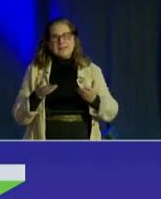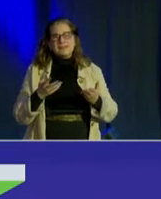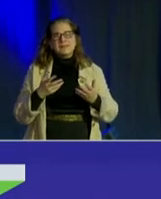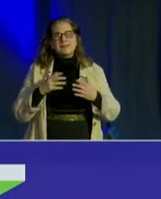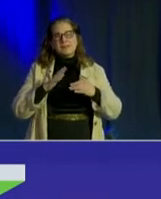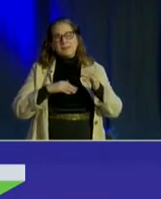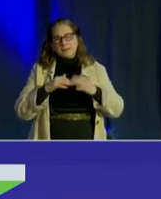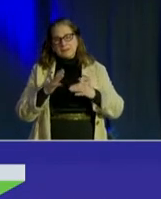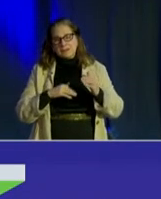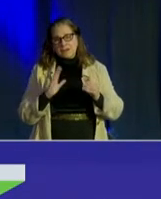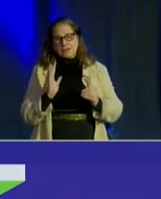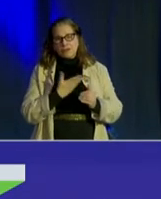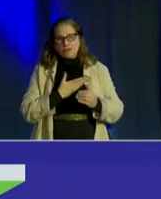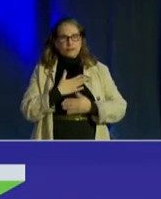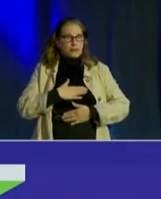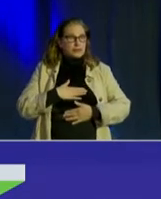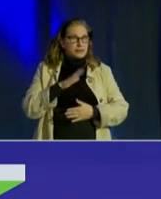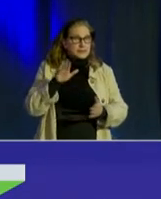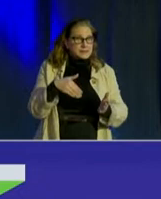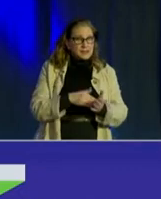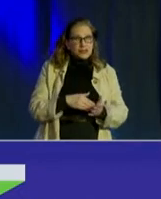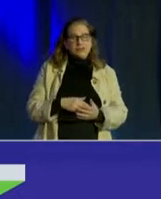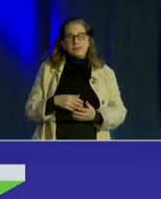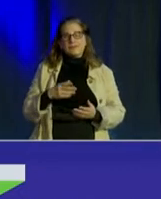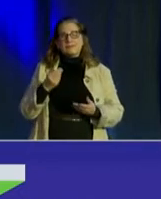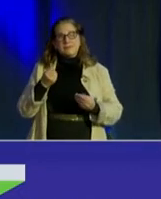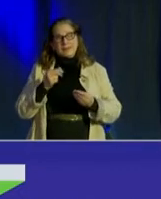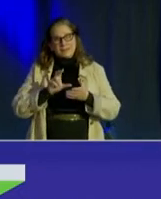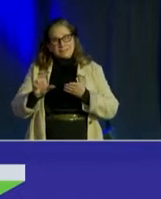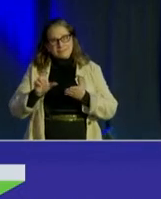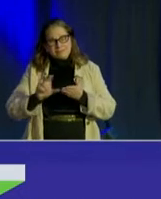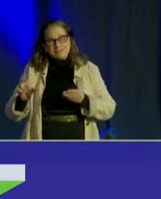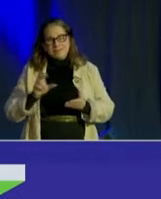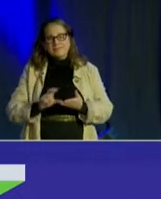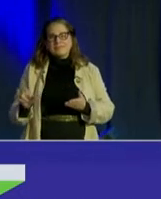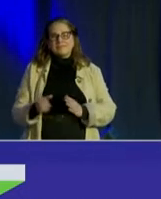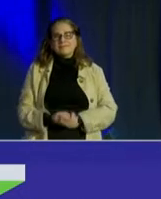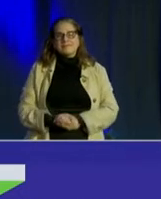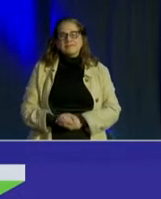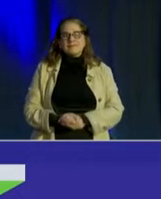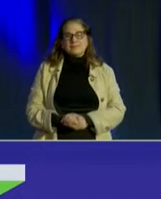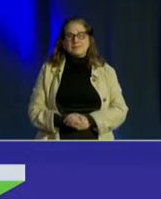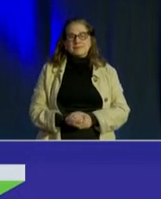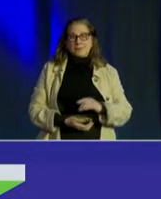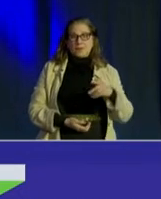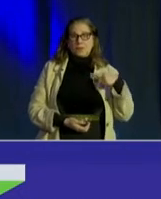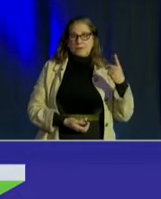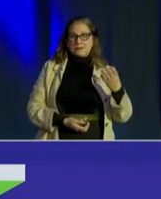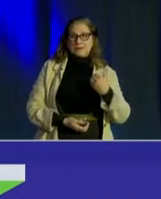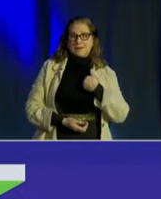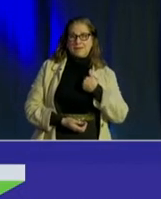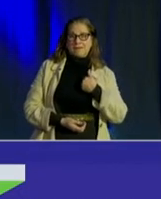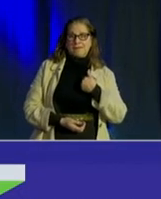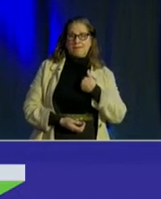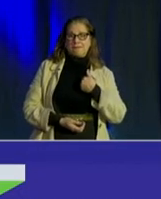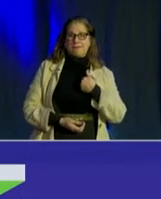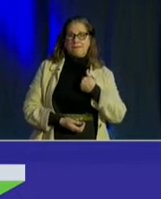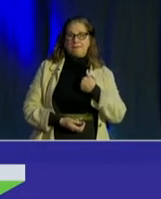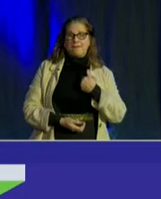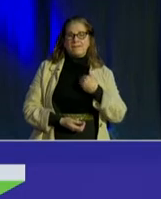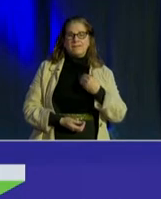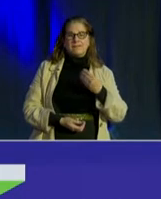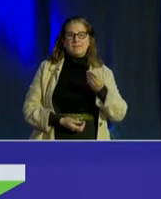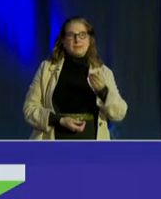libraries, but it also is funds that the district holds and then passes directly through to other agencies like DC Water and